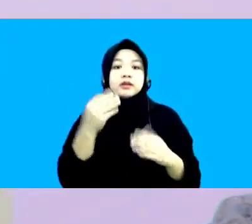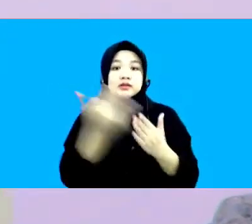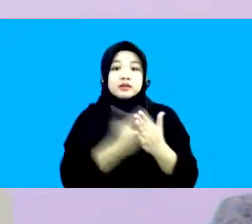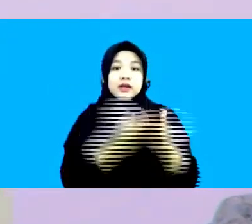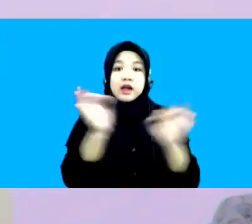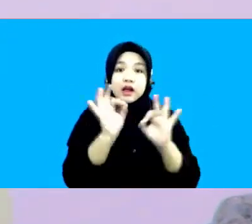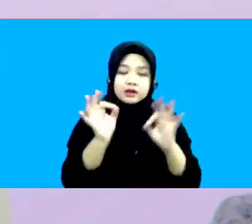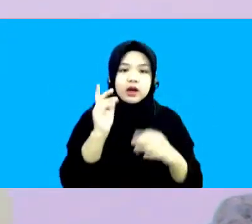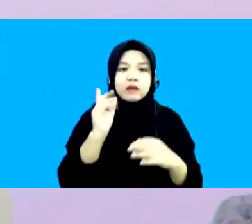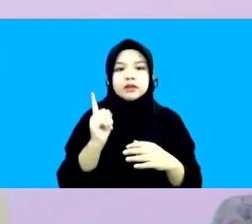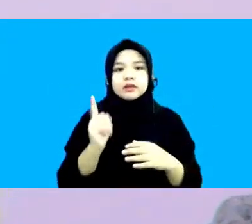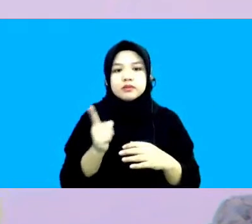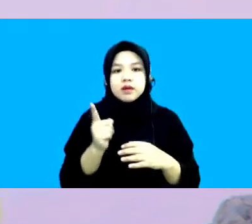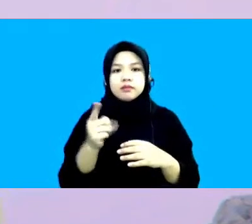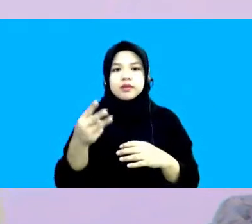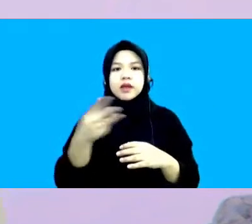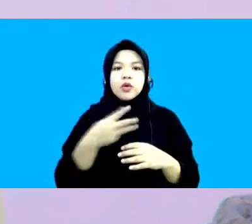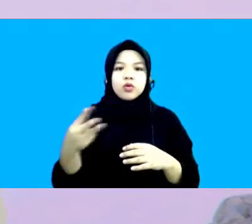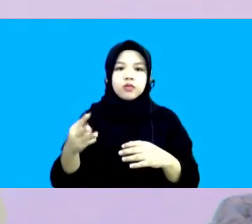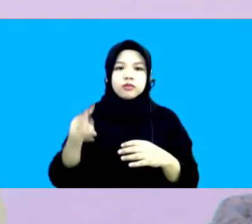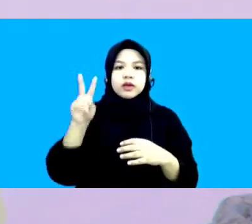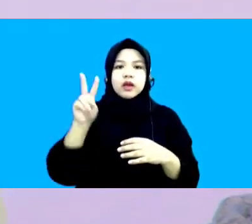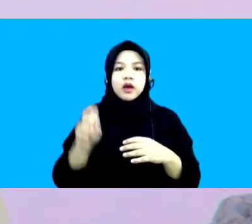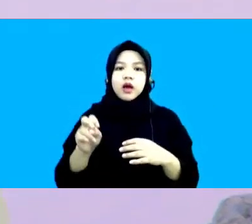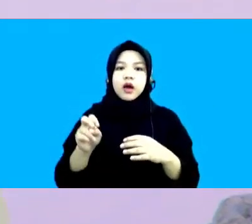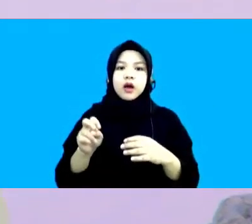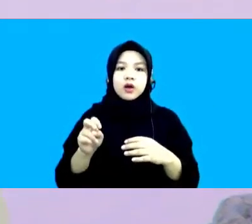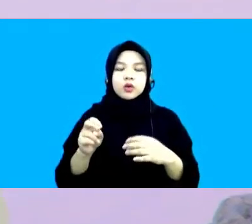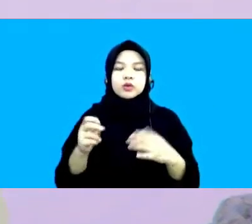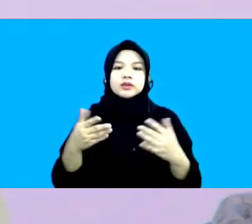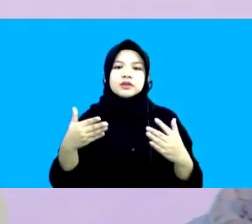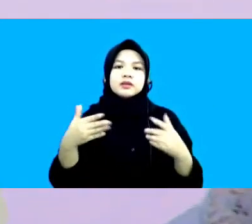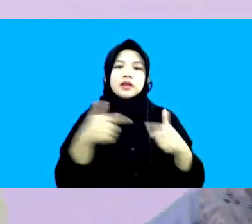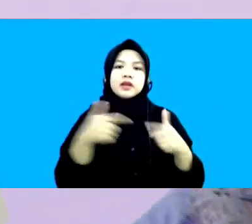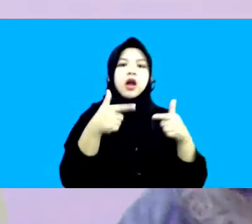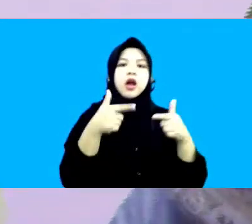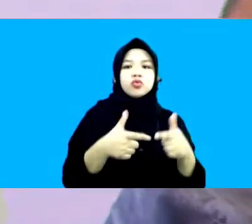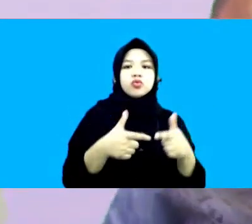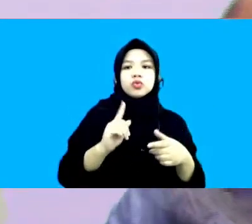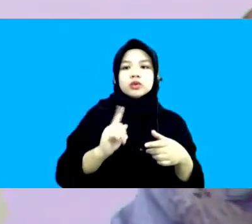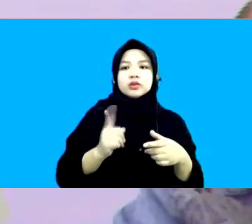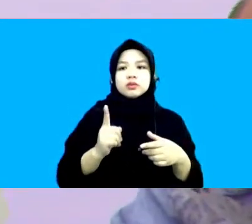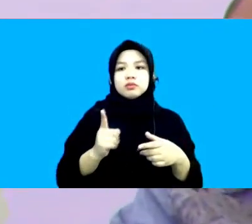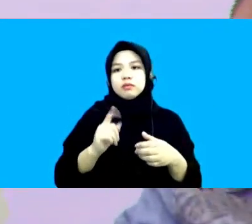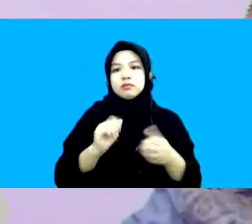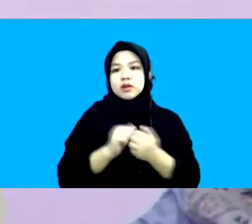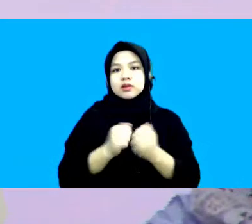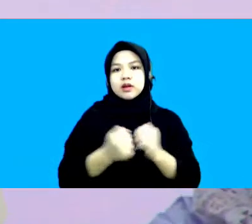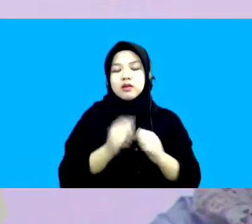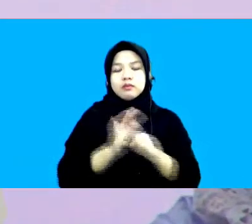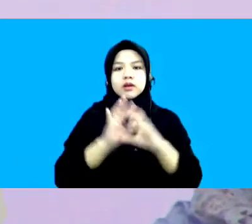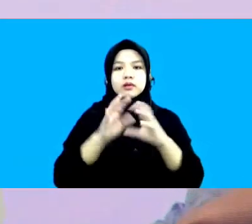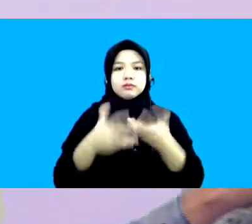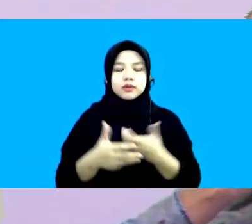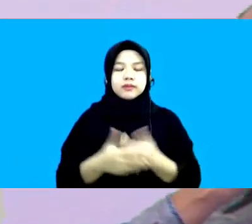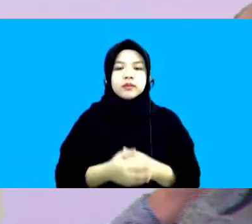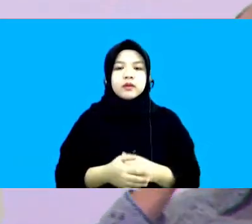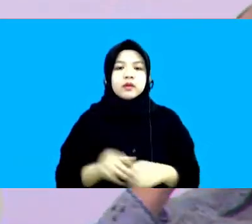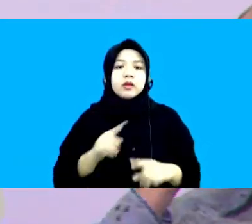Thank you, Professor James, for selling how is actually the MPI could be linked